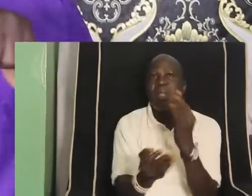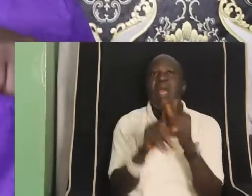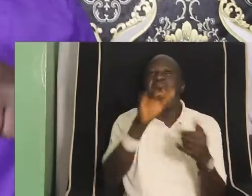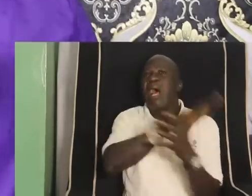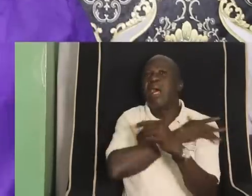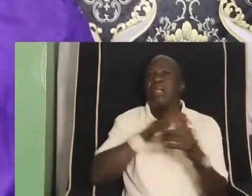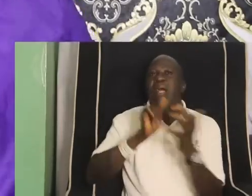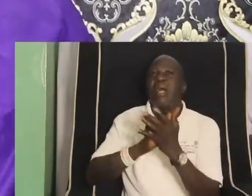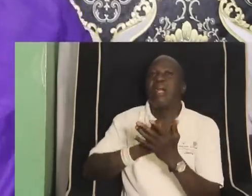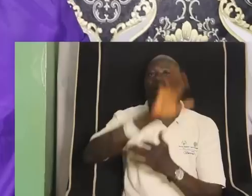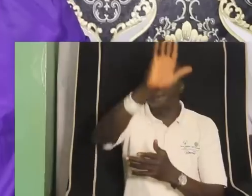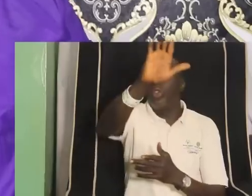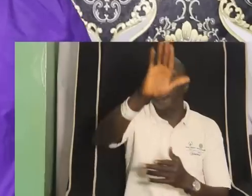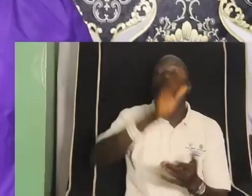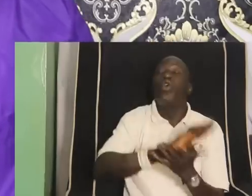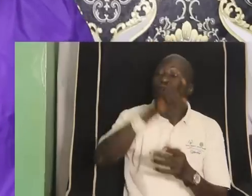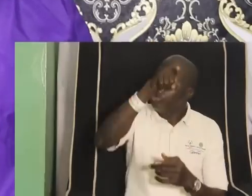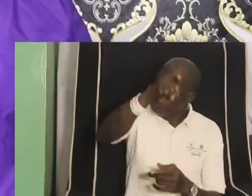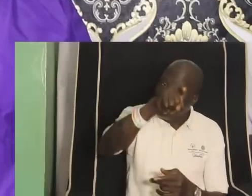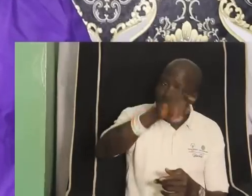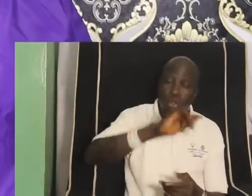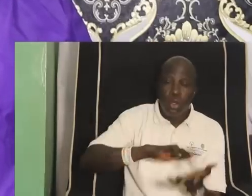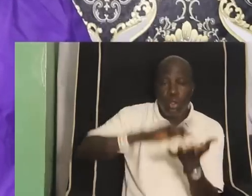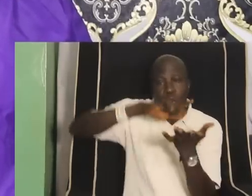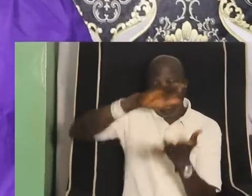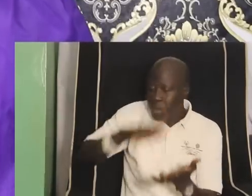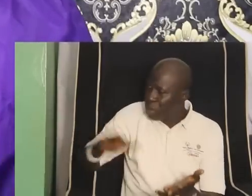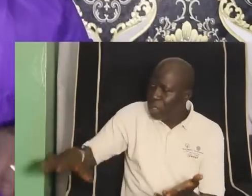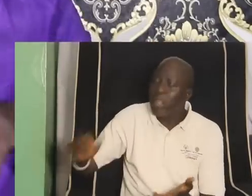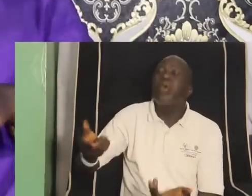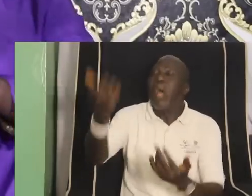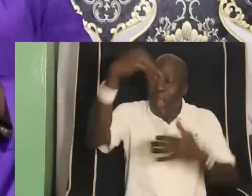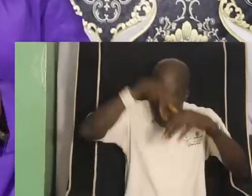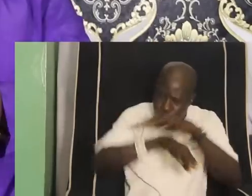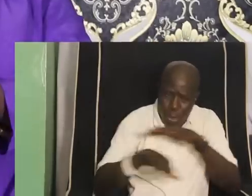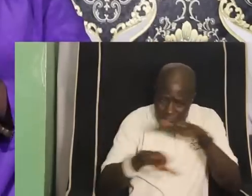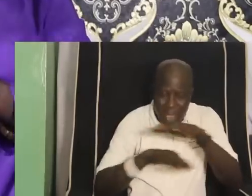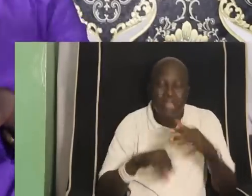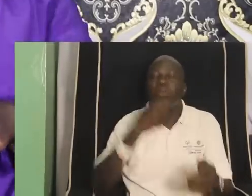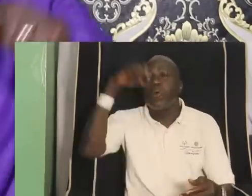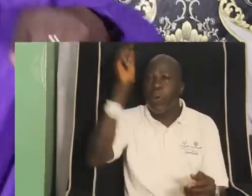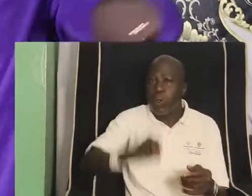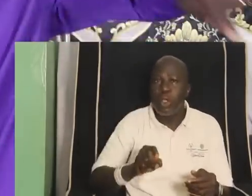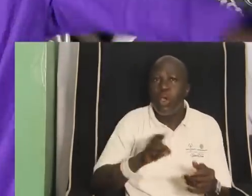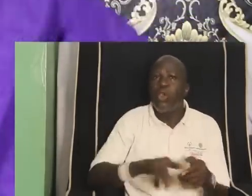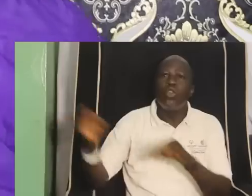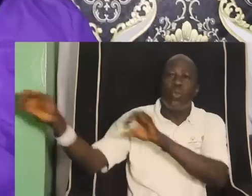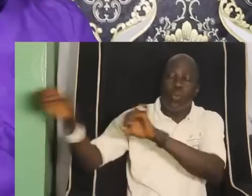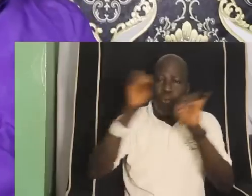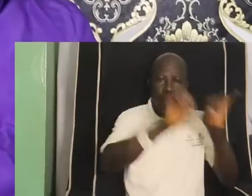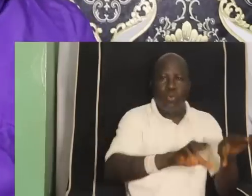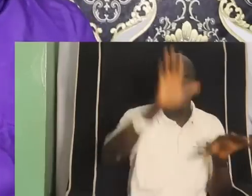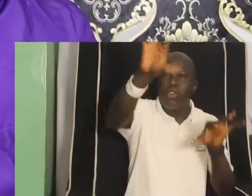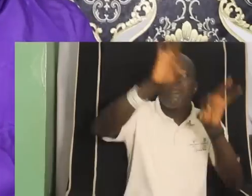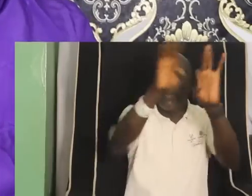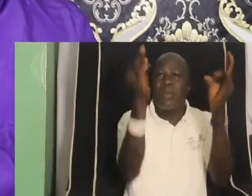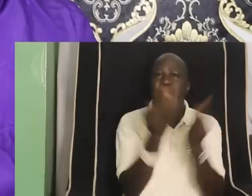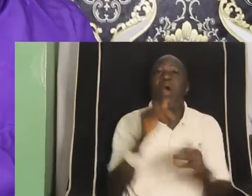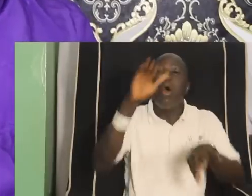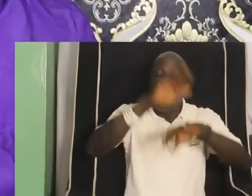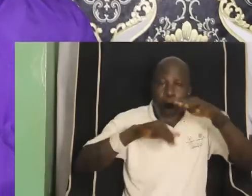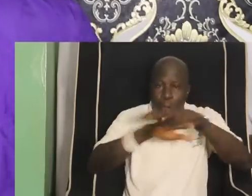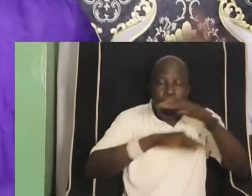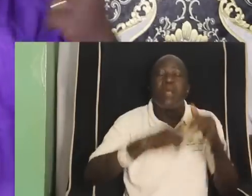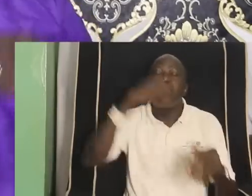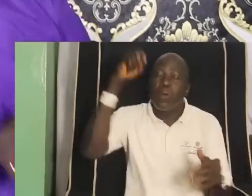to ba lo ti are sinu egun. And you the glorious shine now put yourself into cast. Wa tu wa fi idile re sinu egun ba keji. You now put your family